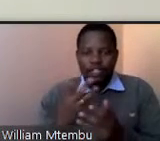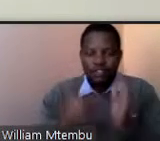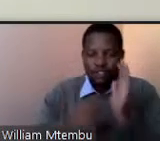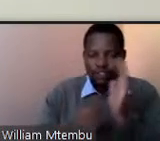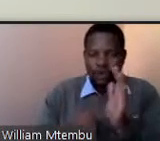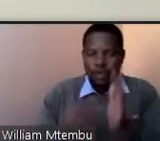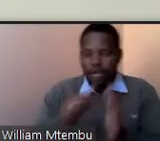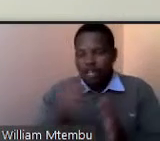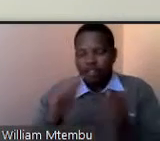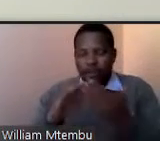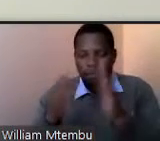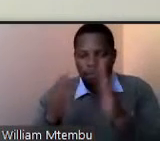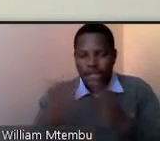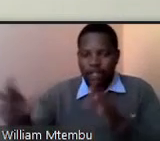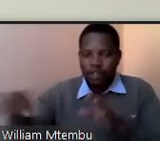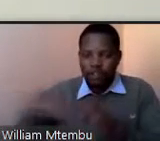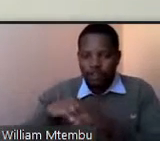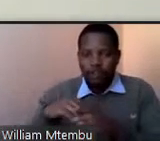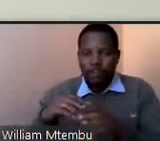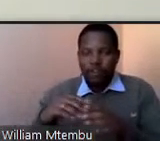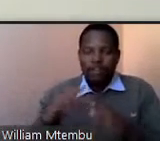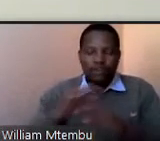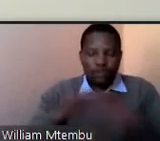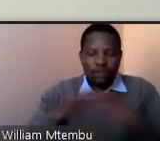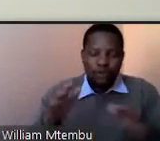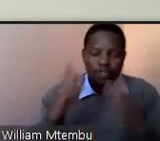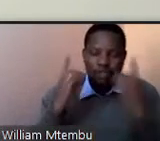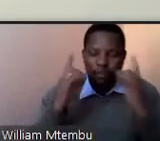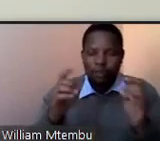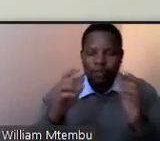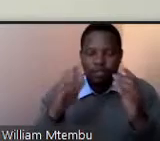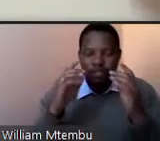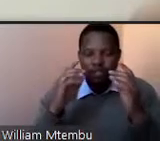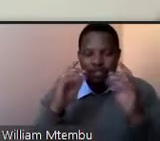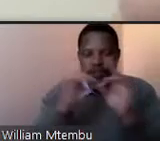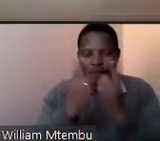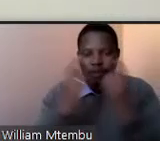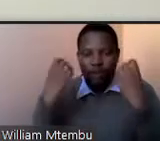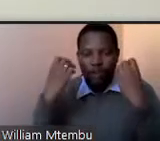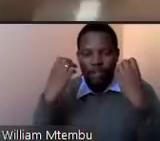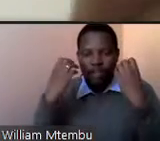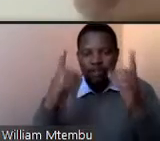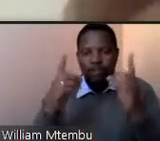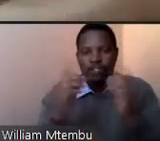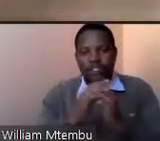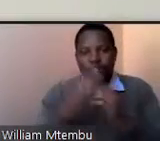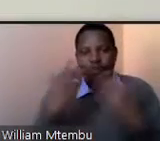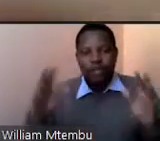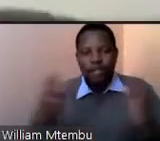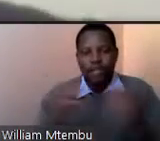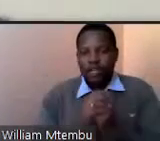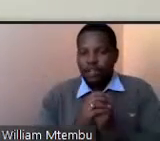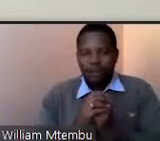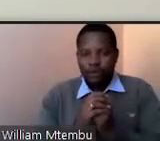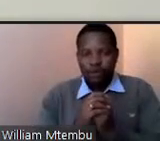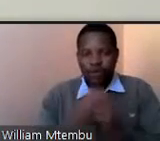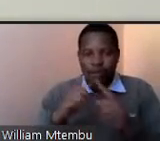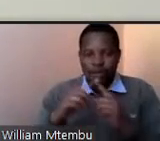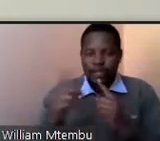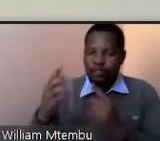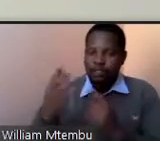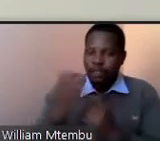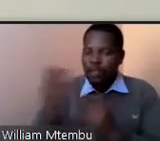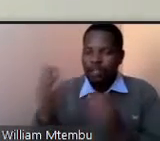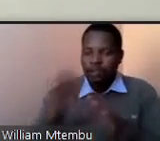not only the Department of Education, that is the students, the teachers, as well as the technical support and the